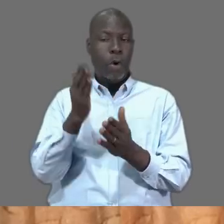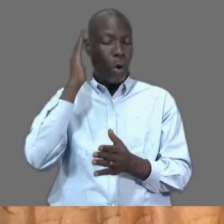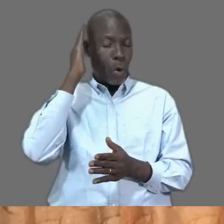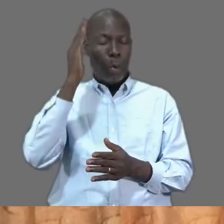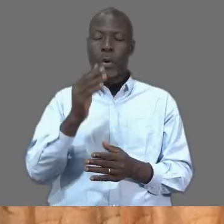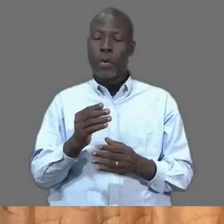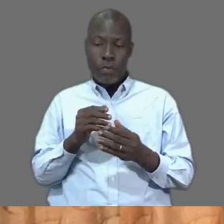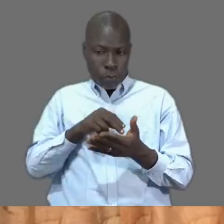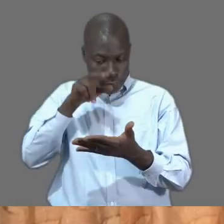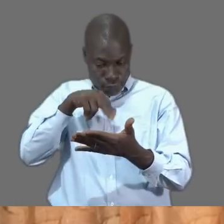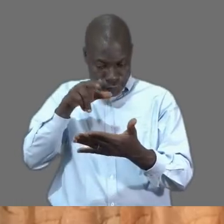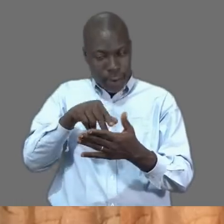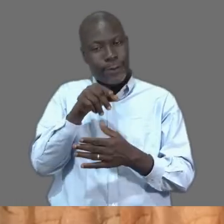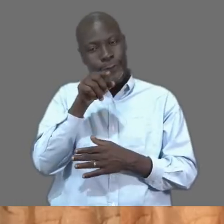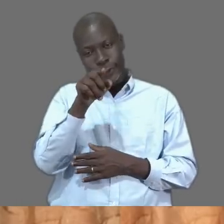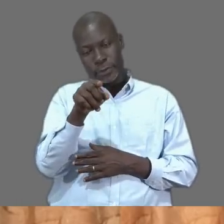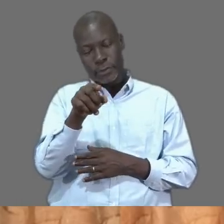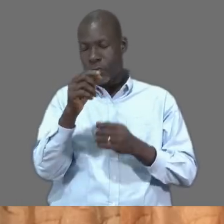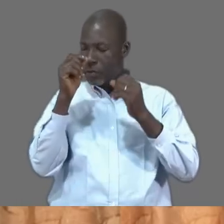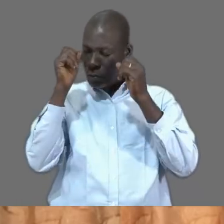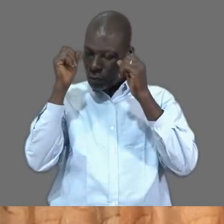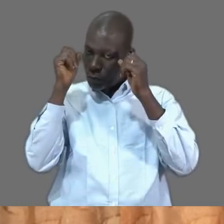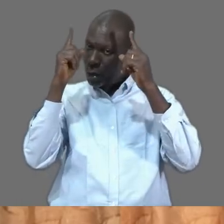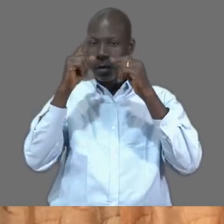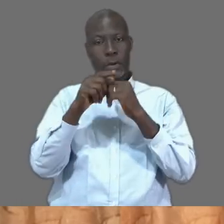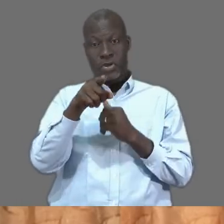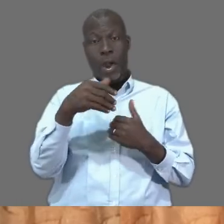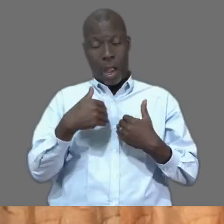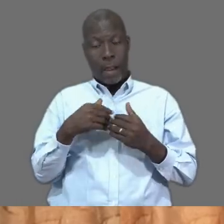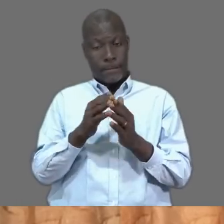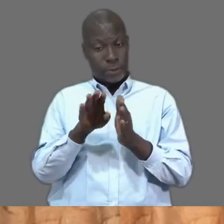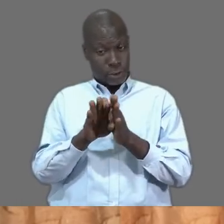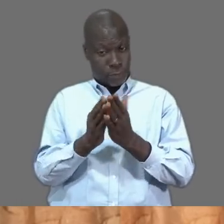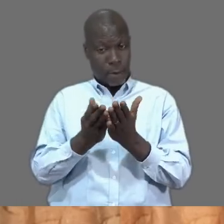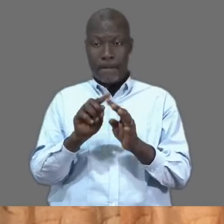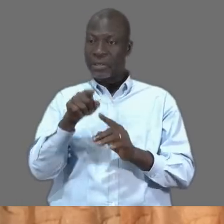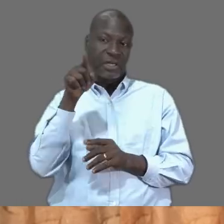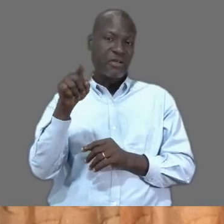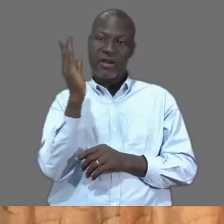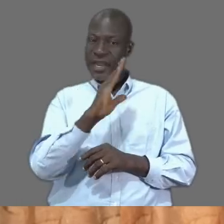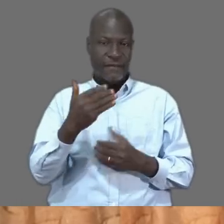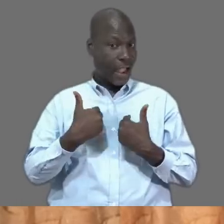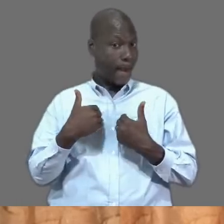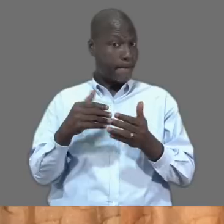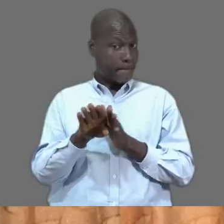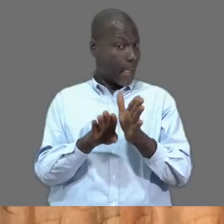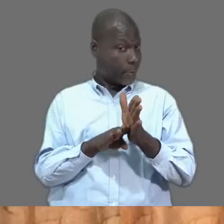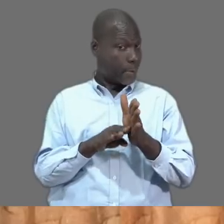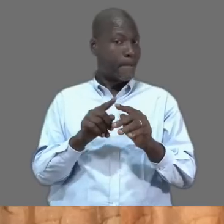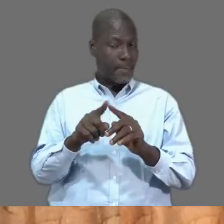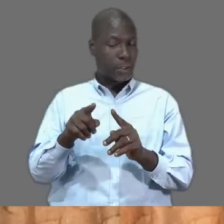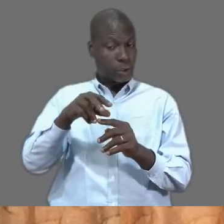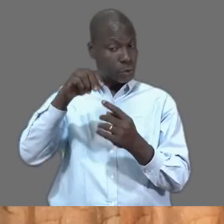enyina na ebe ye onwa se wu kra o bible onkra bible bi a book no obetu su